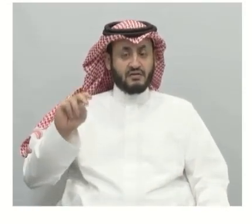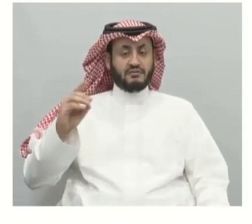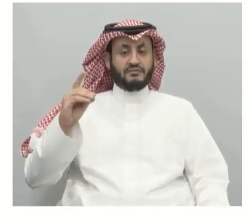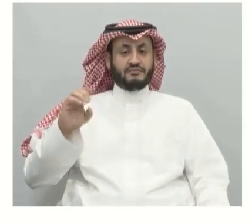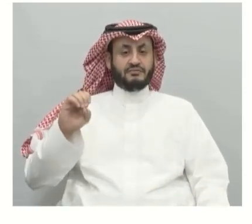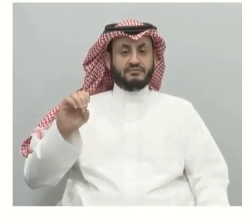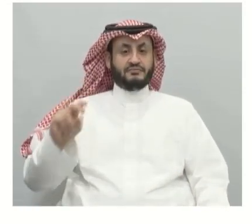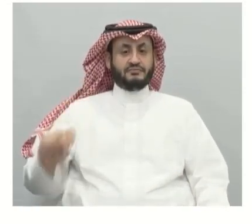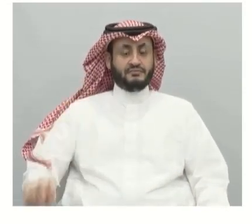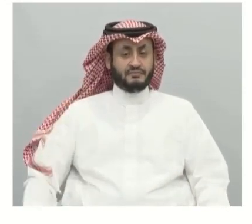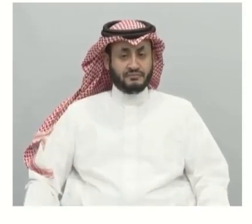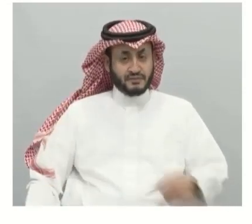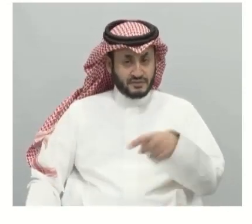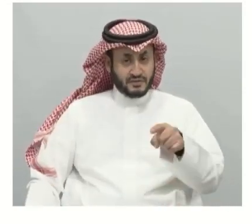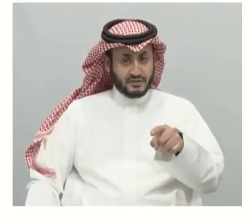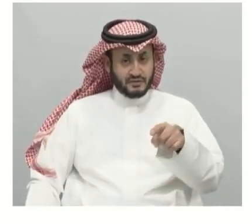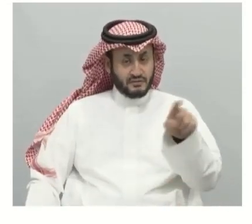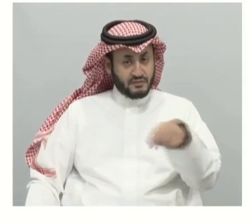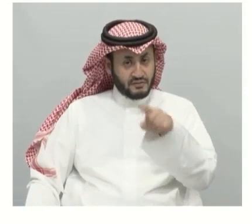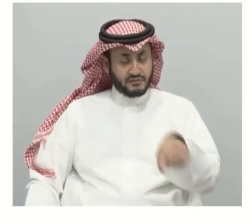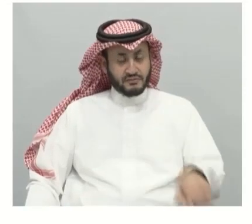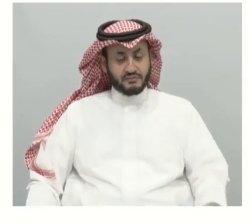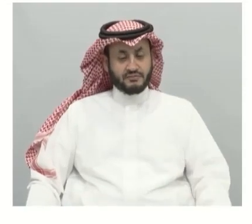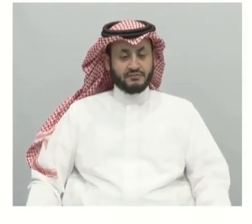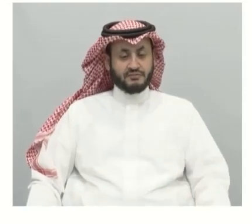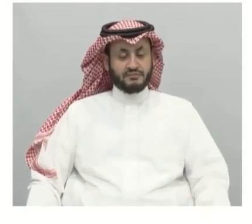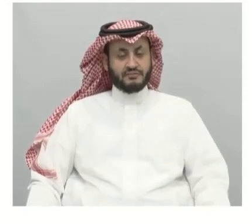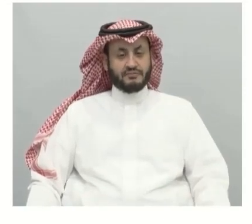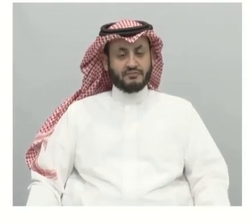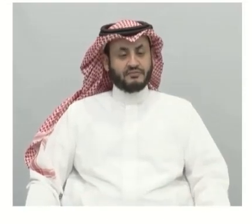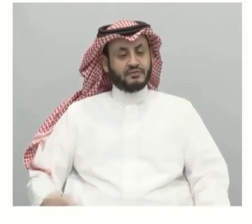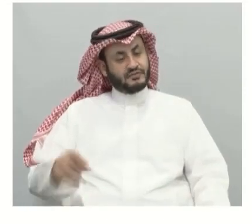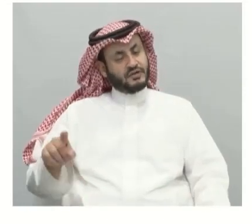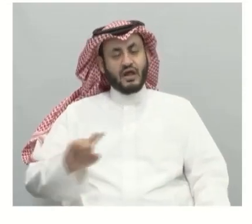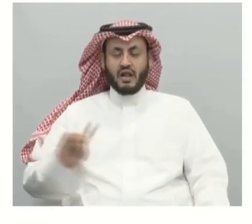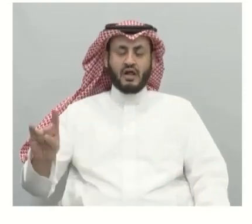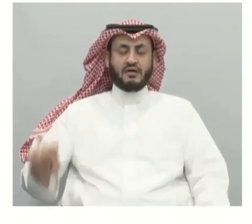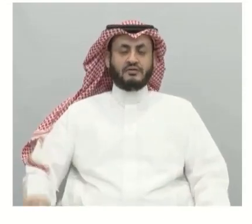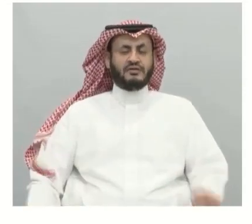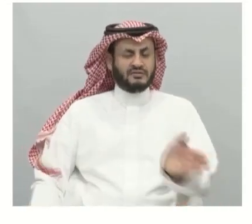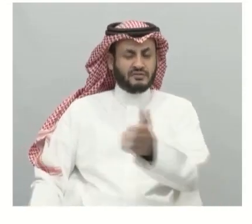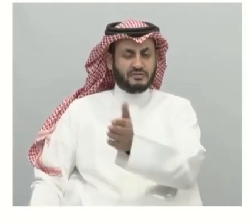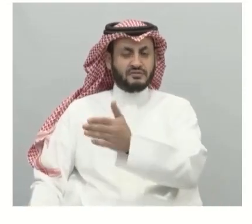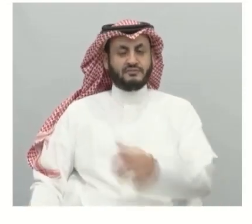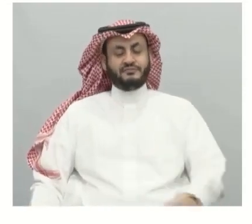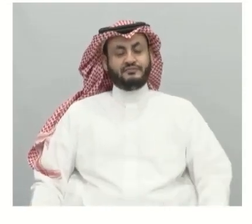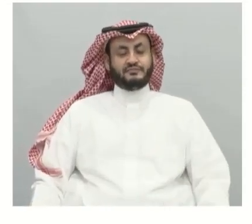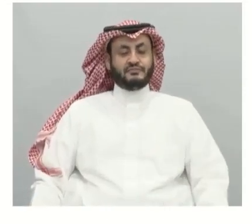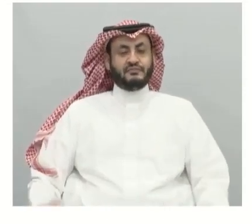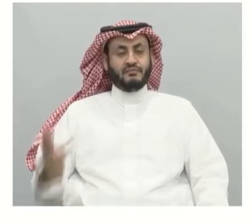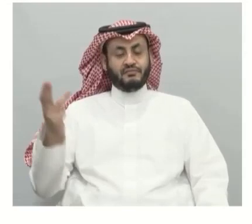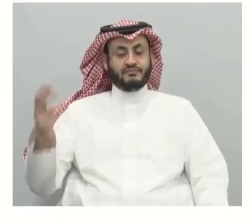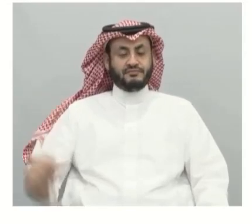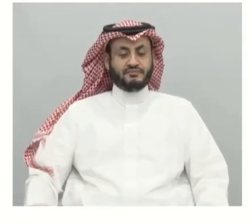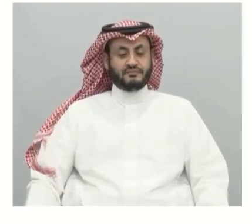you remember when he was asking them, are you from London? What did they reply? Yes, correct answer. Number four,